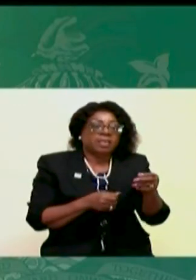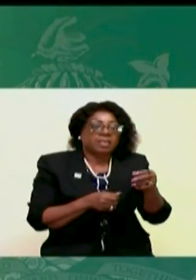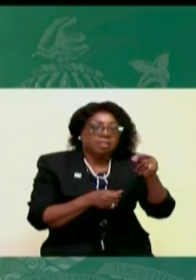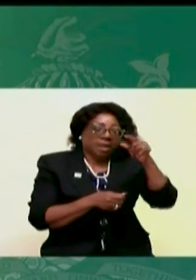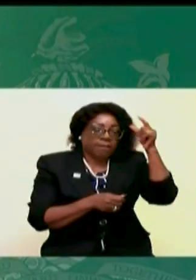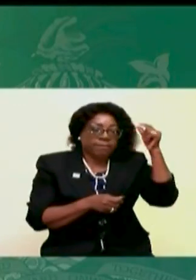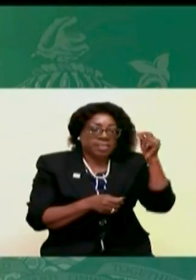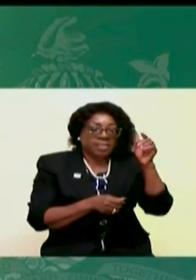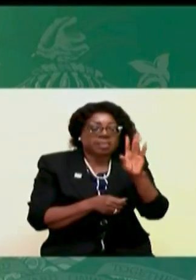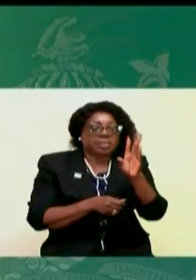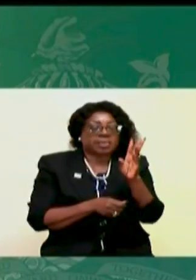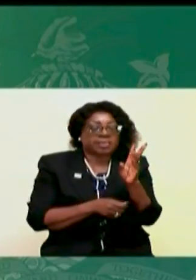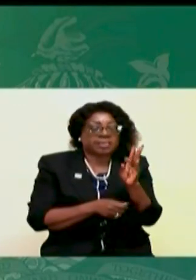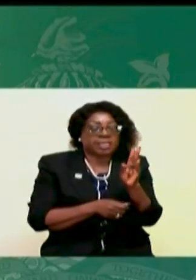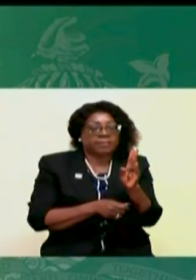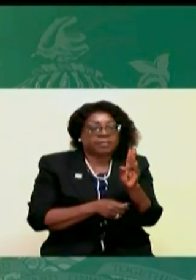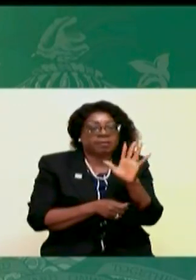million.